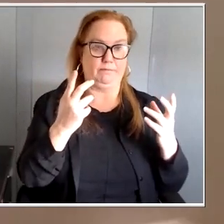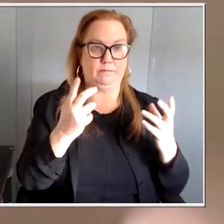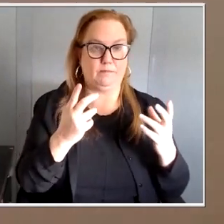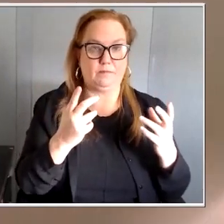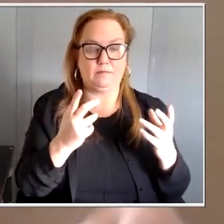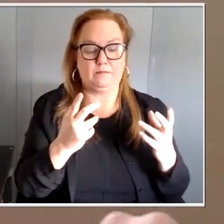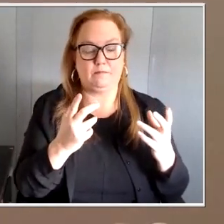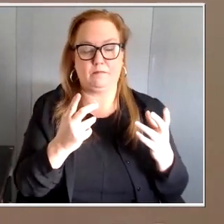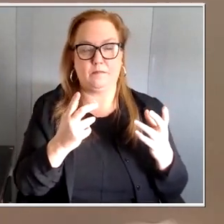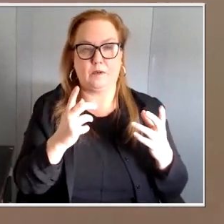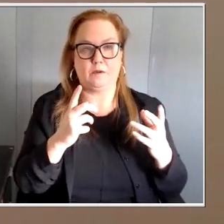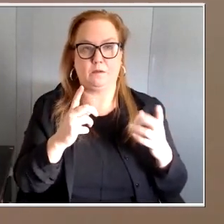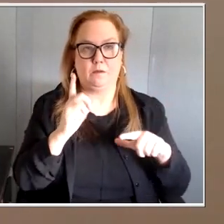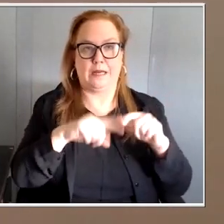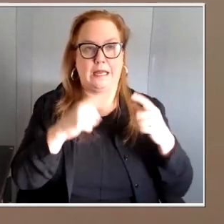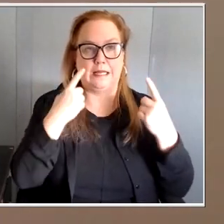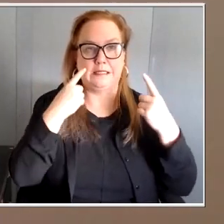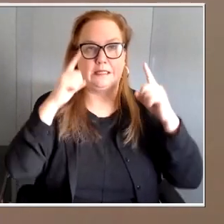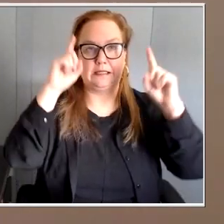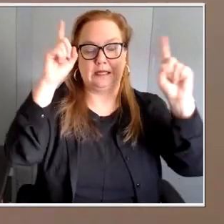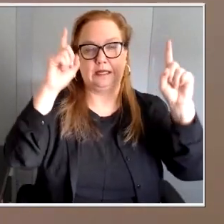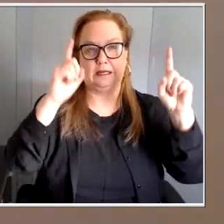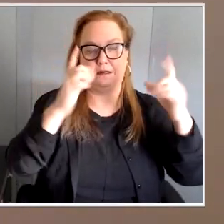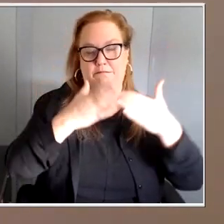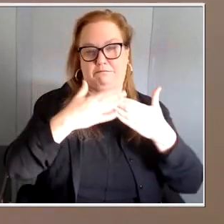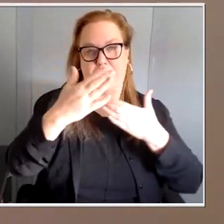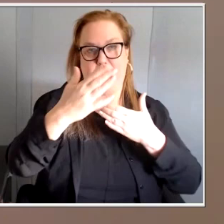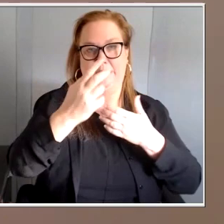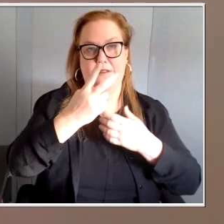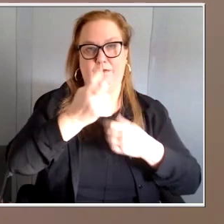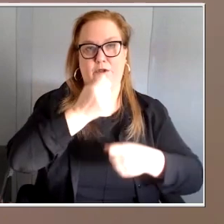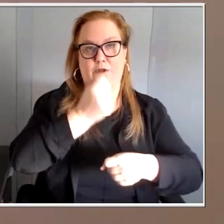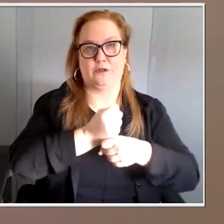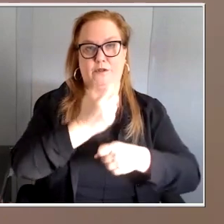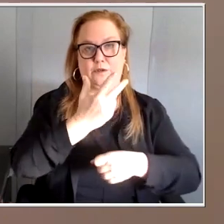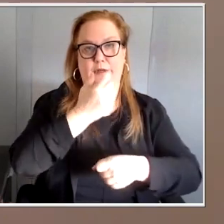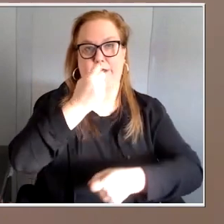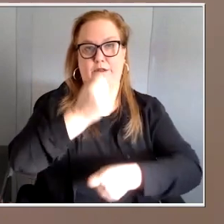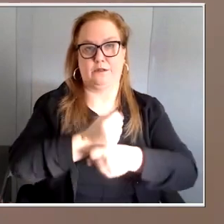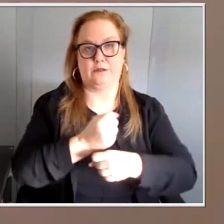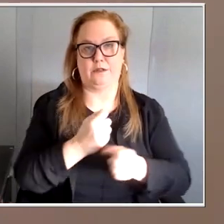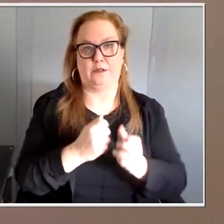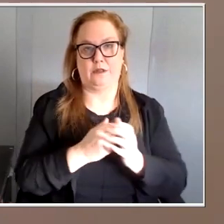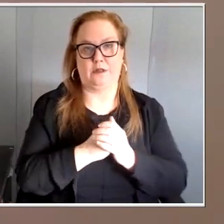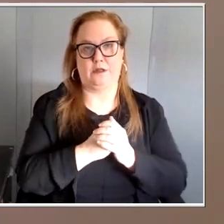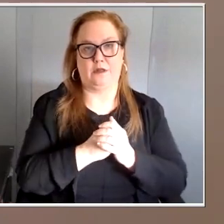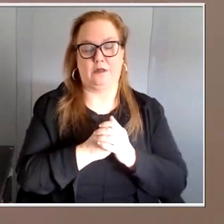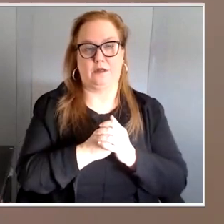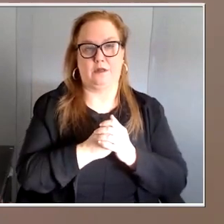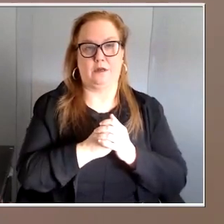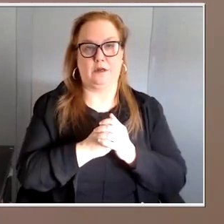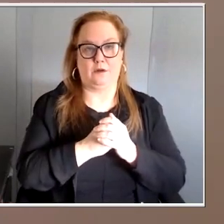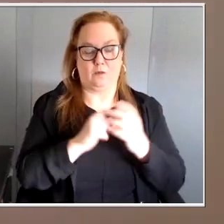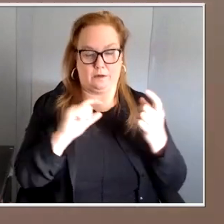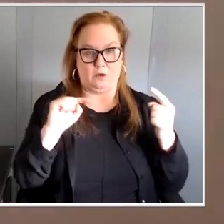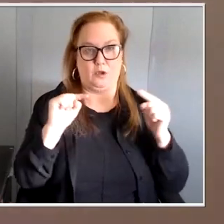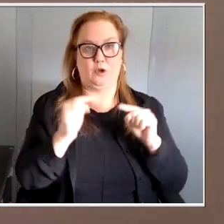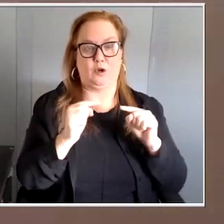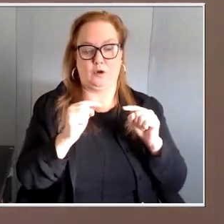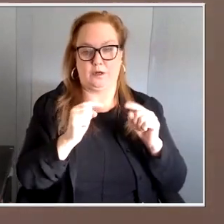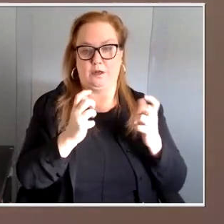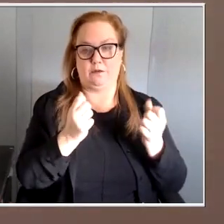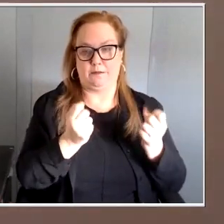to make it out of the next couple of years, at least not unscathed or with many